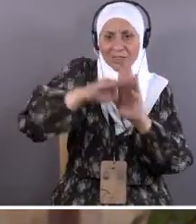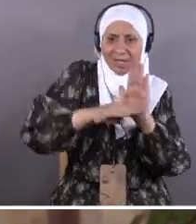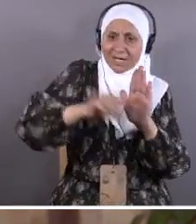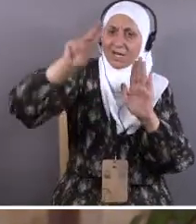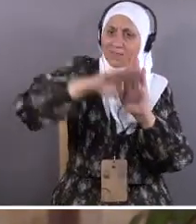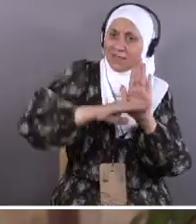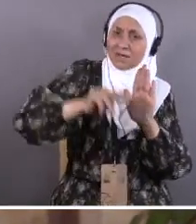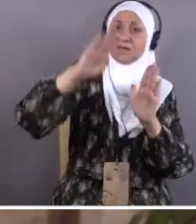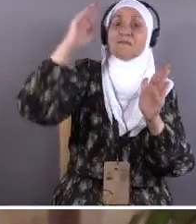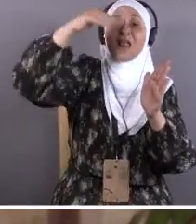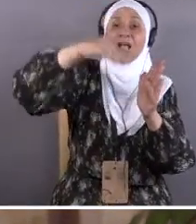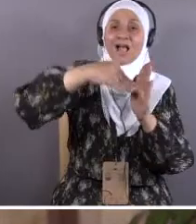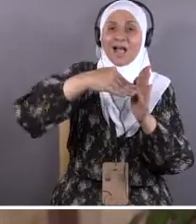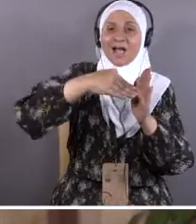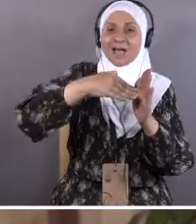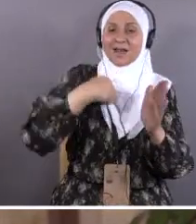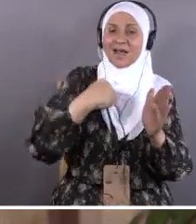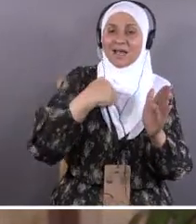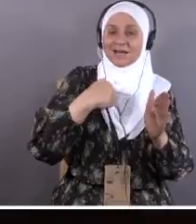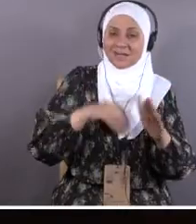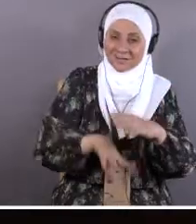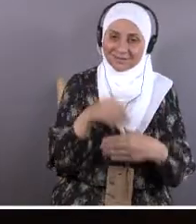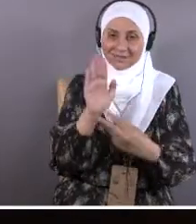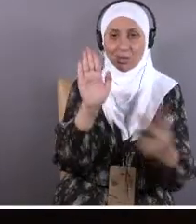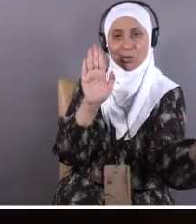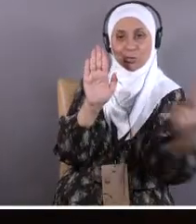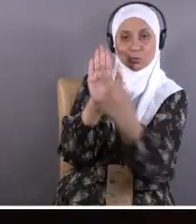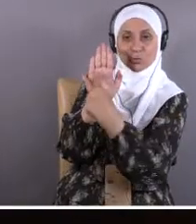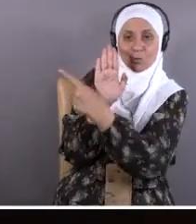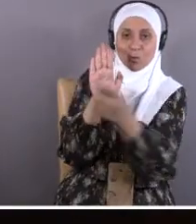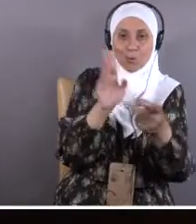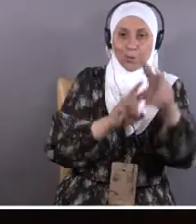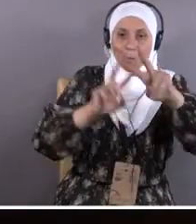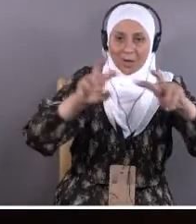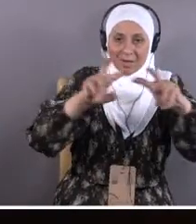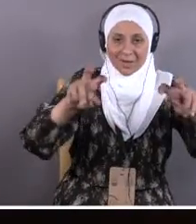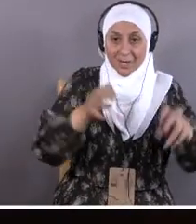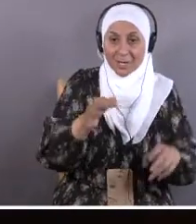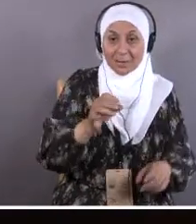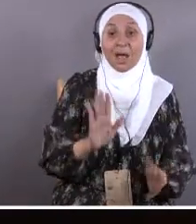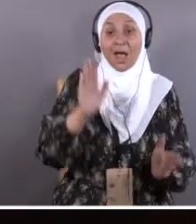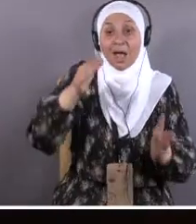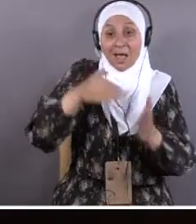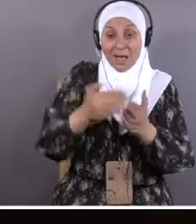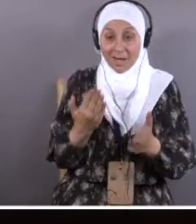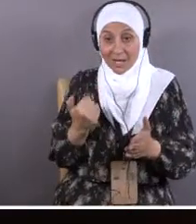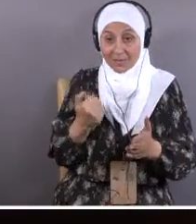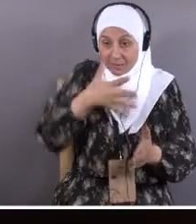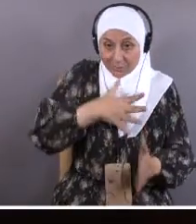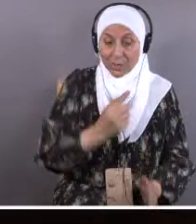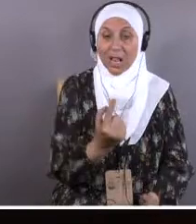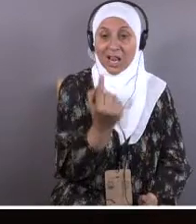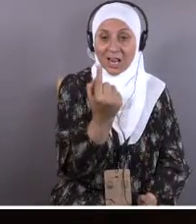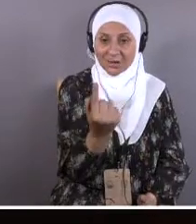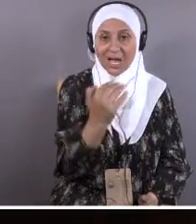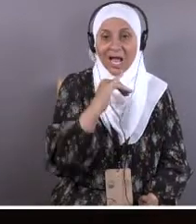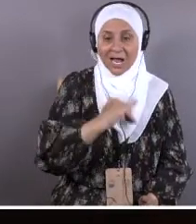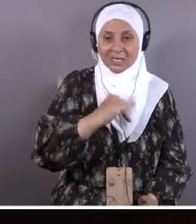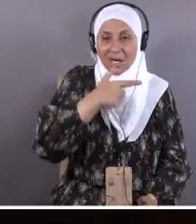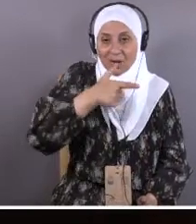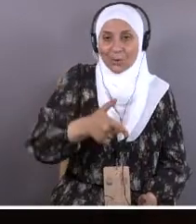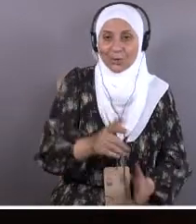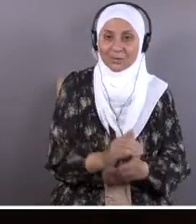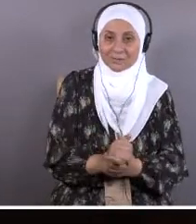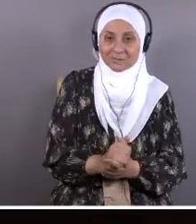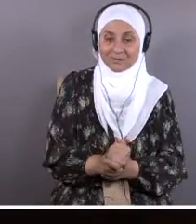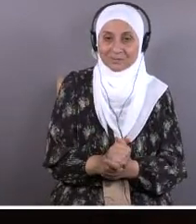of these research streams soon. Before I close, I would like to touch on what holding the summit